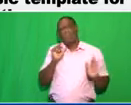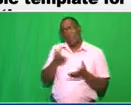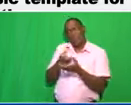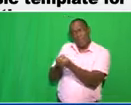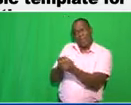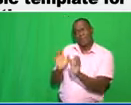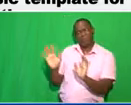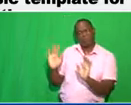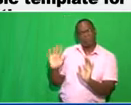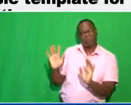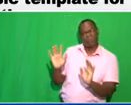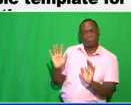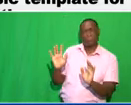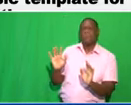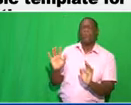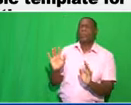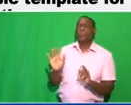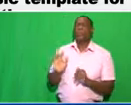too.